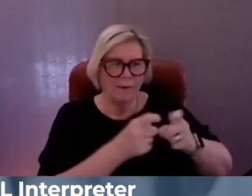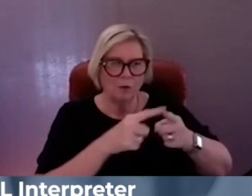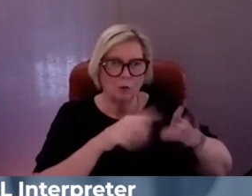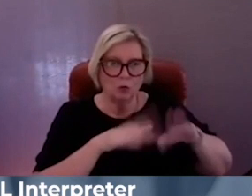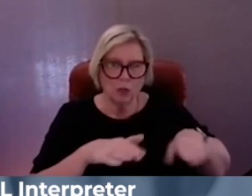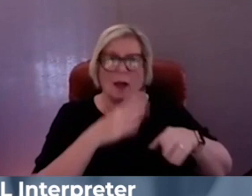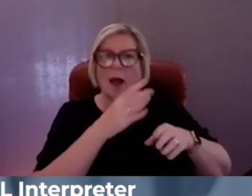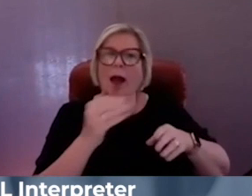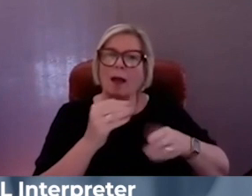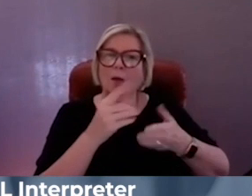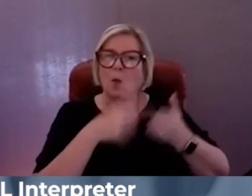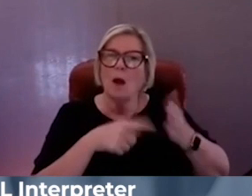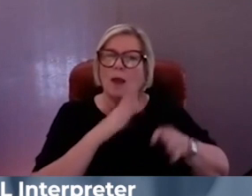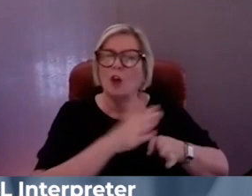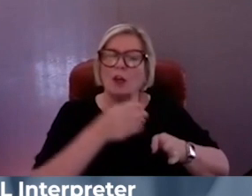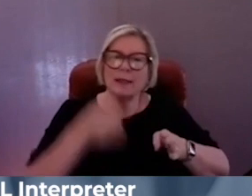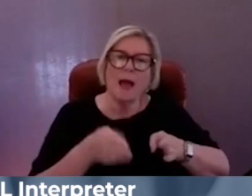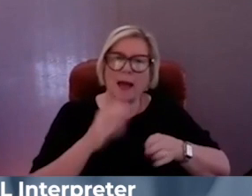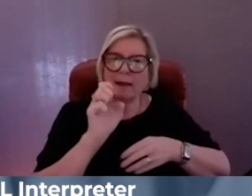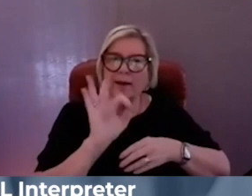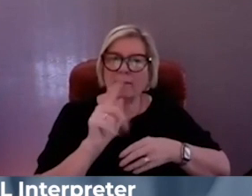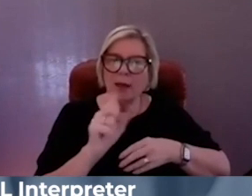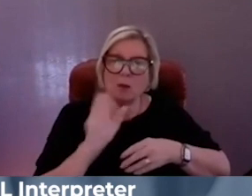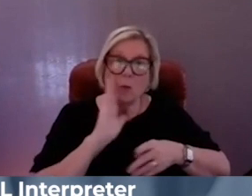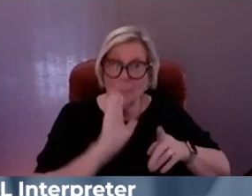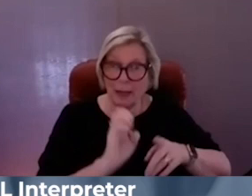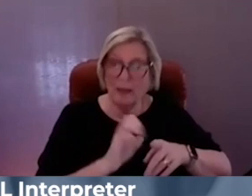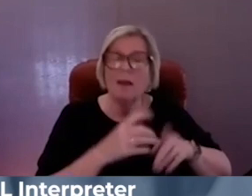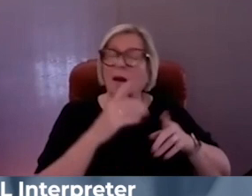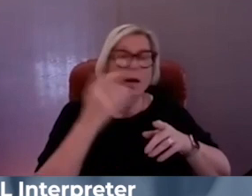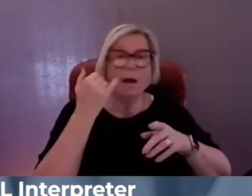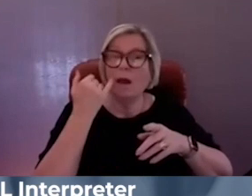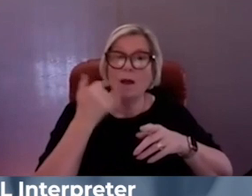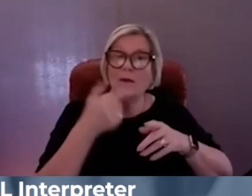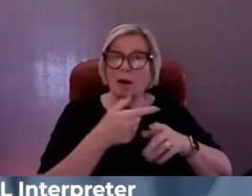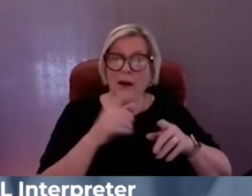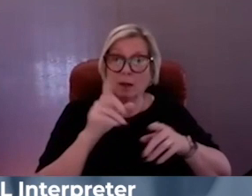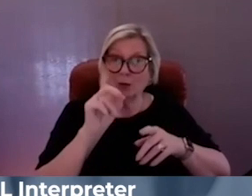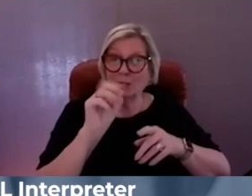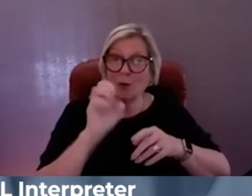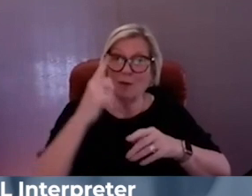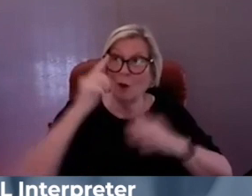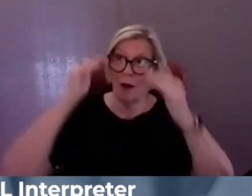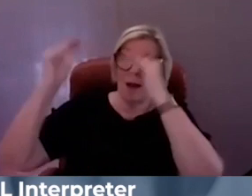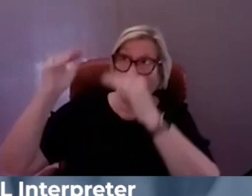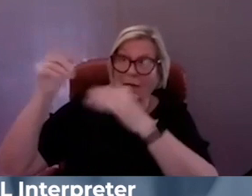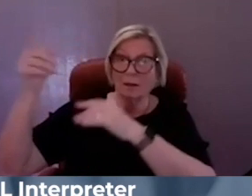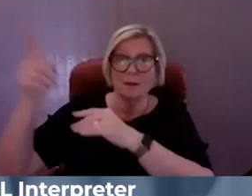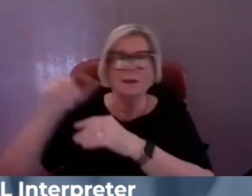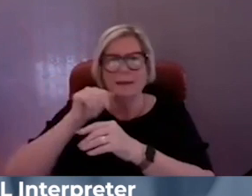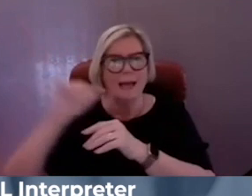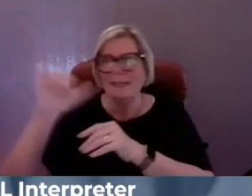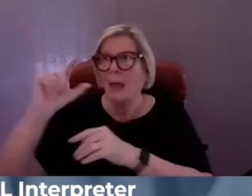what may be treatable at a certain dose for an adult may not, and usually is not for a child. So that's very, very important consideration. And